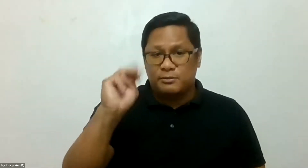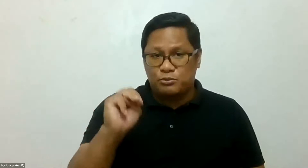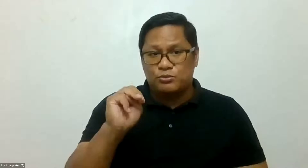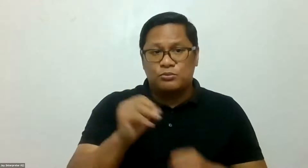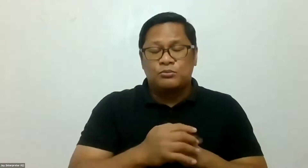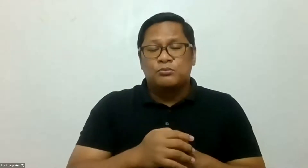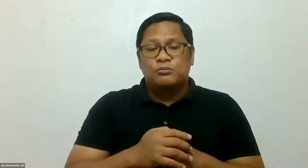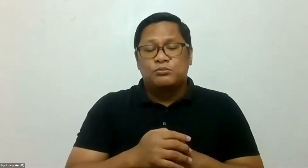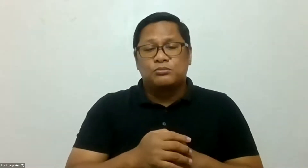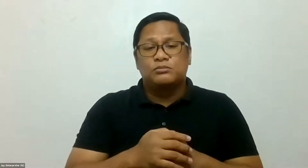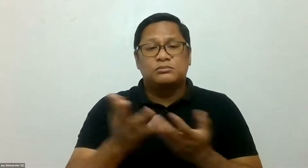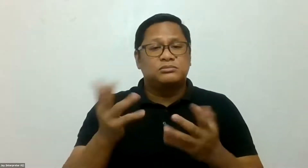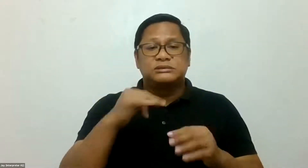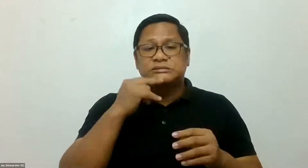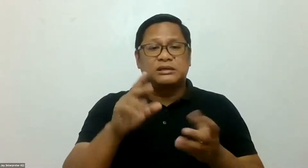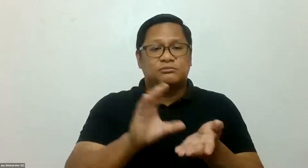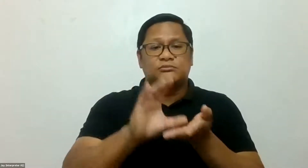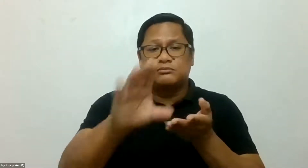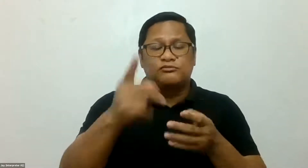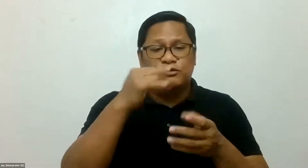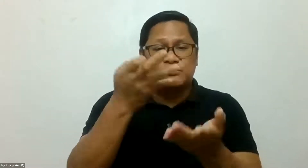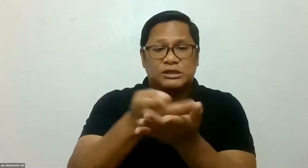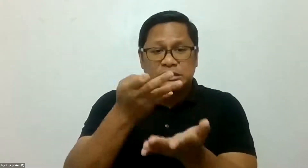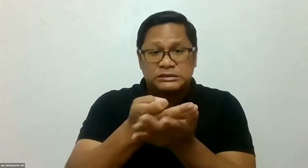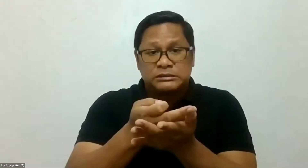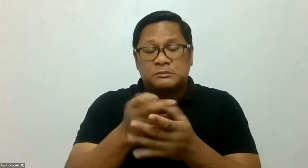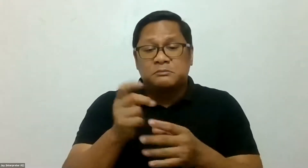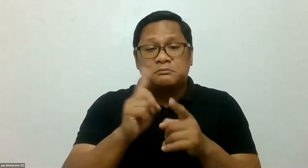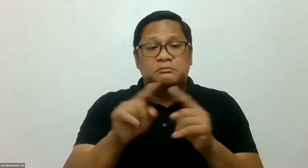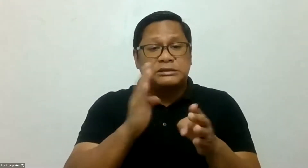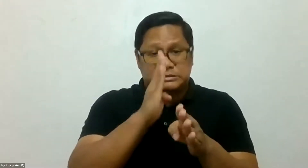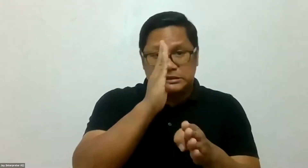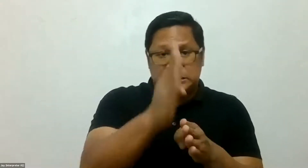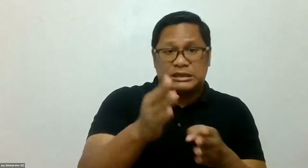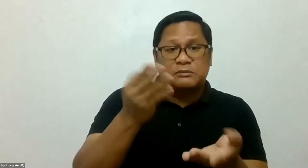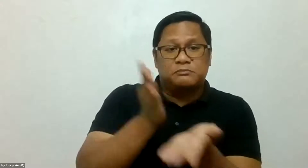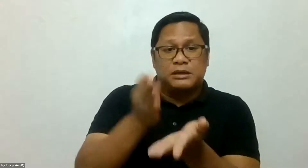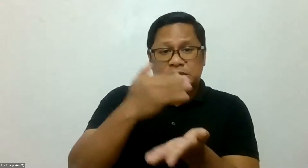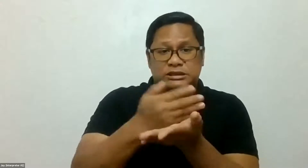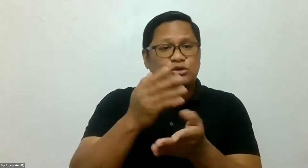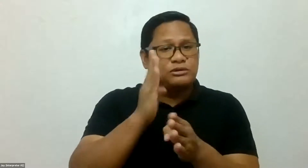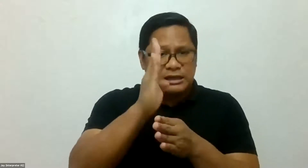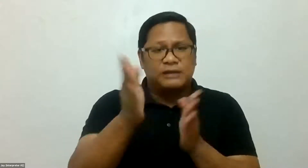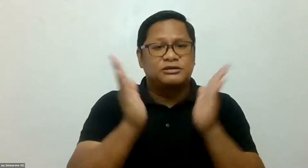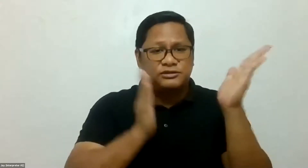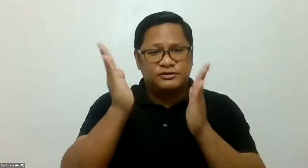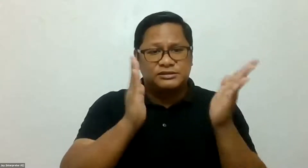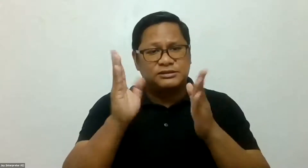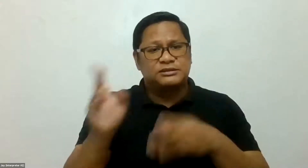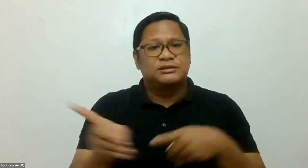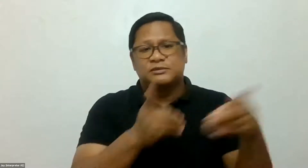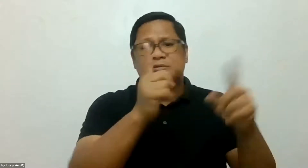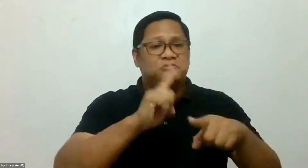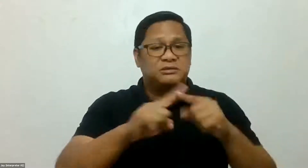prefer that it doesn't go to the purchasing fund, but rather as direct budget to direct service delivery, then you might have some